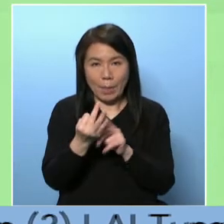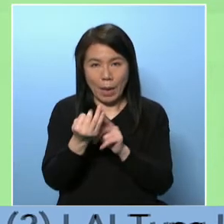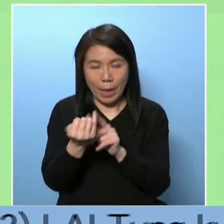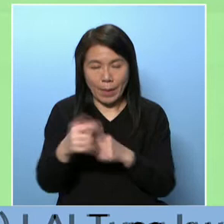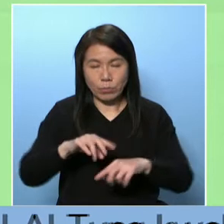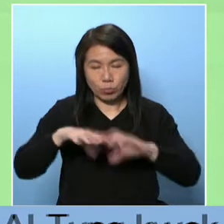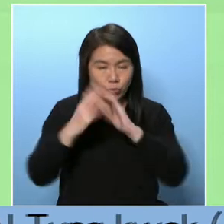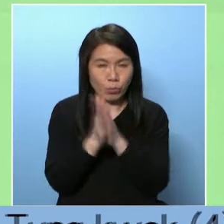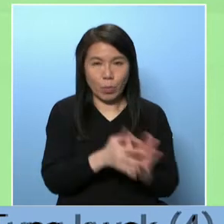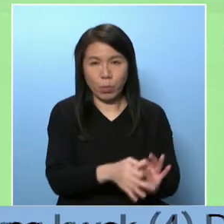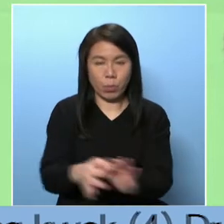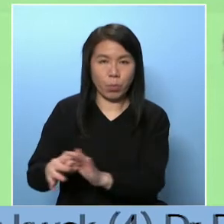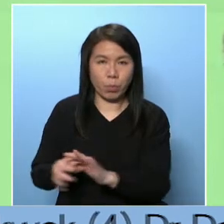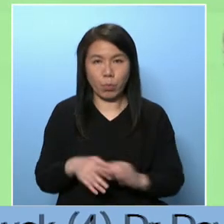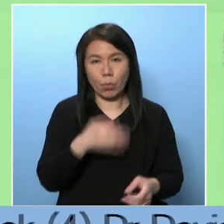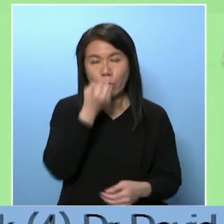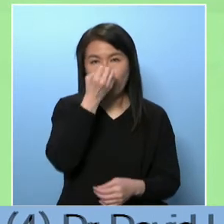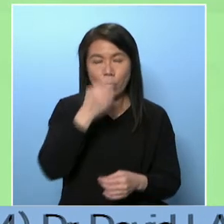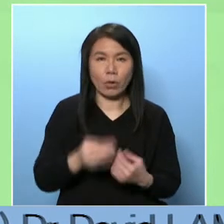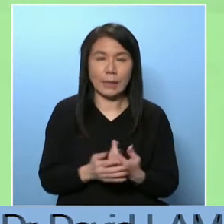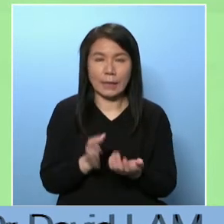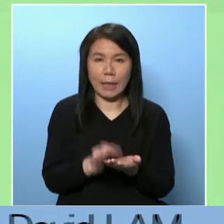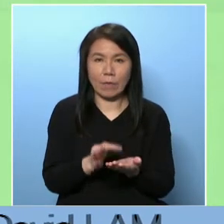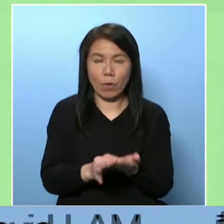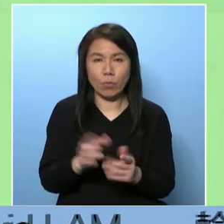out because with these plans